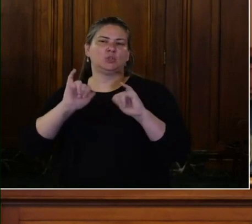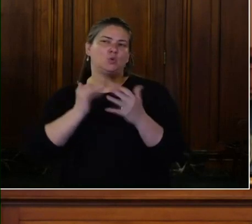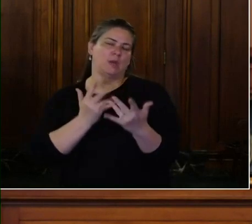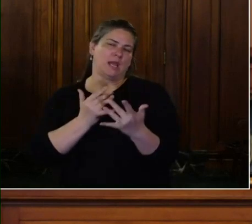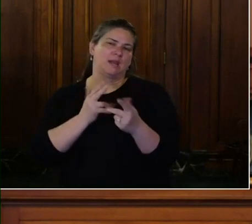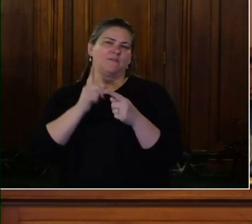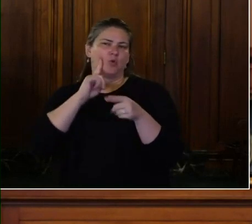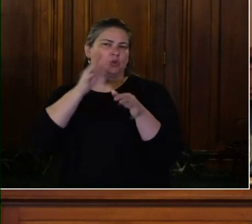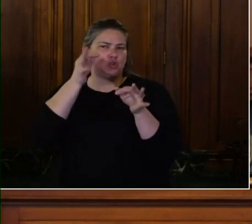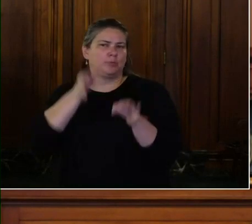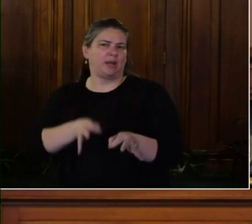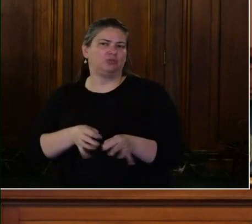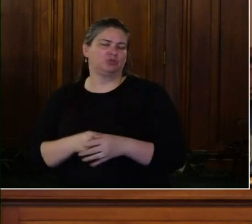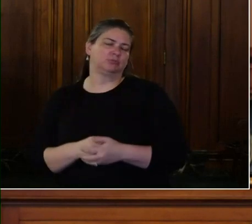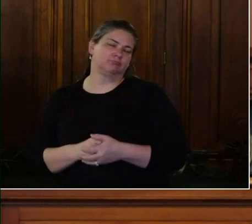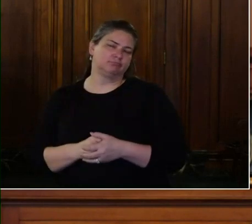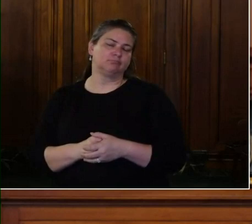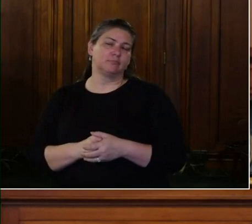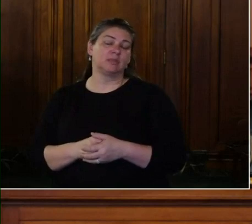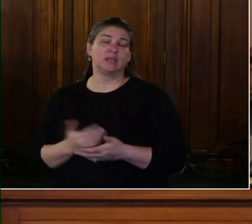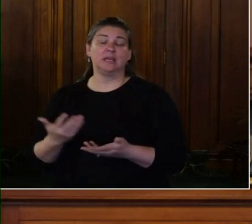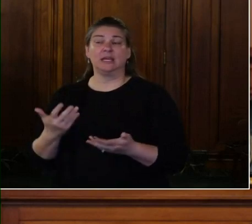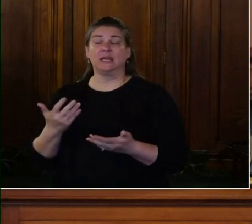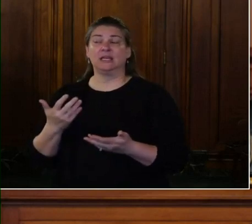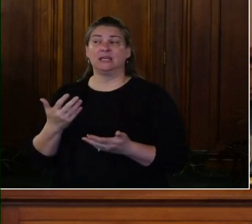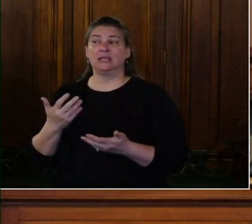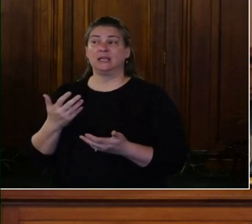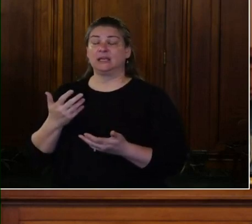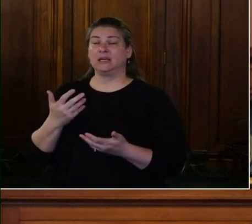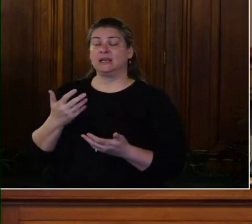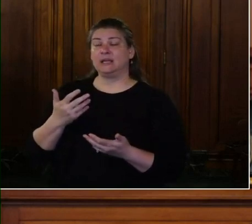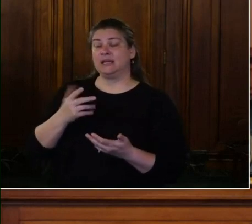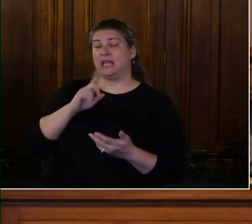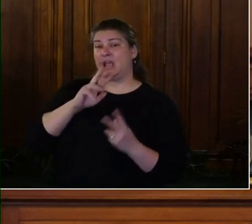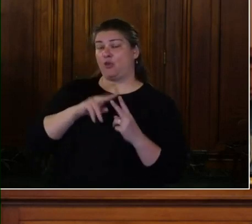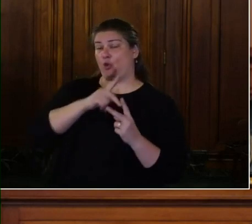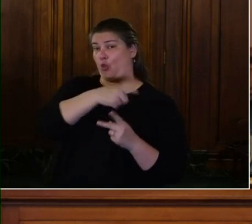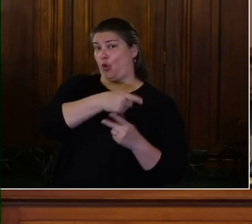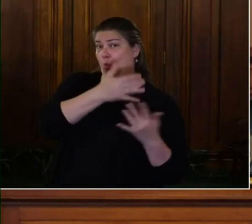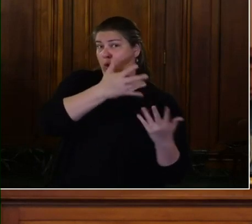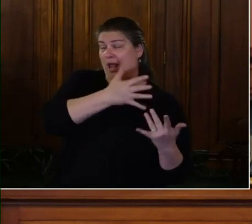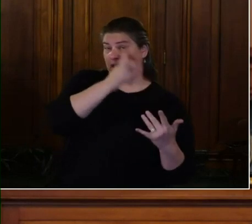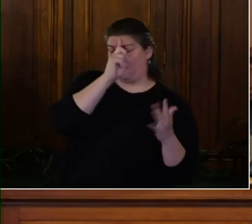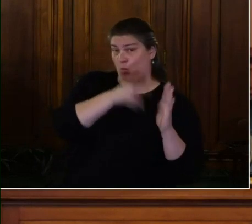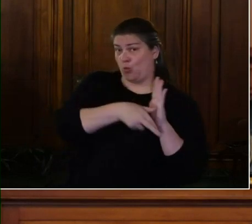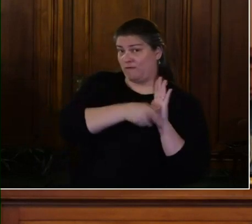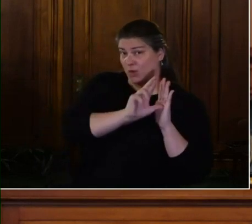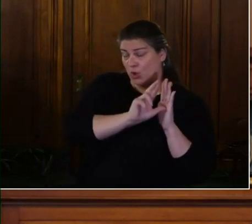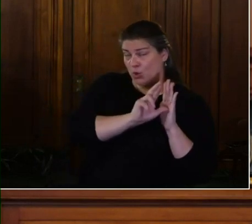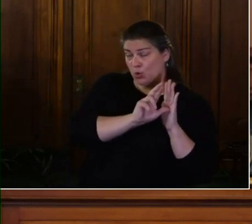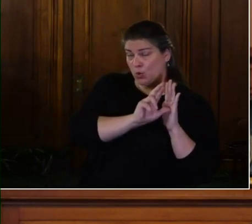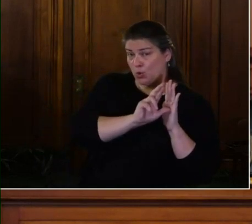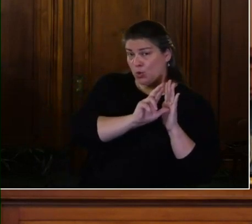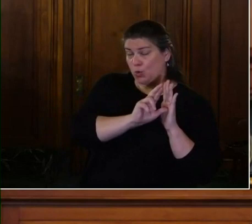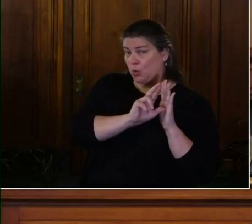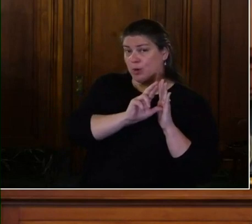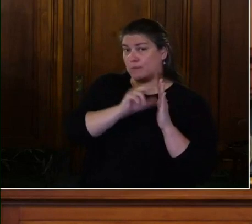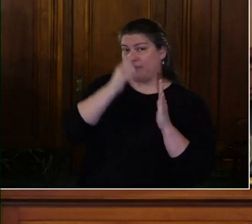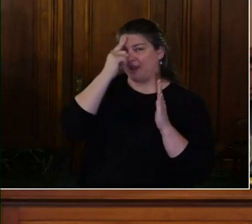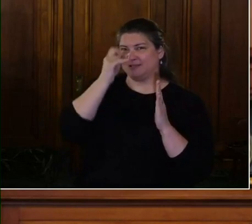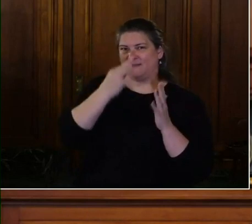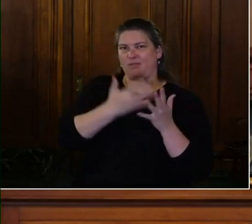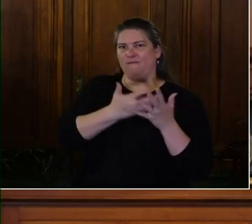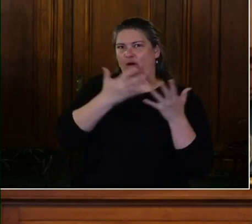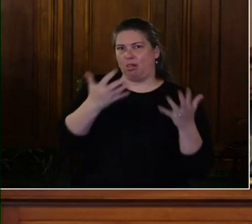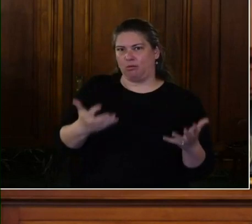waiting on a determination. And essentially, it's either they're waiting to be reviewed just because of the